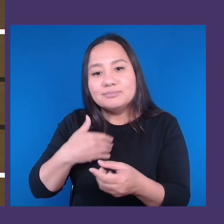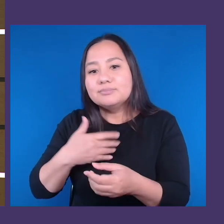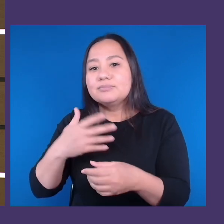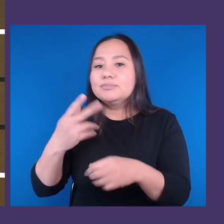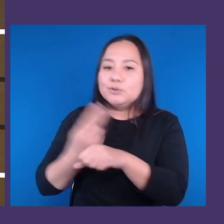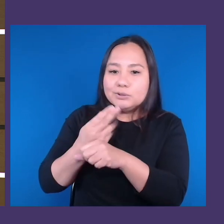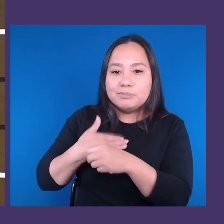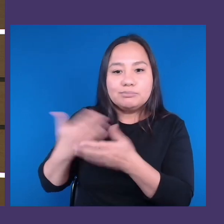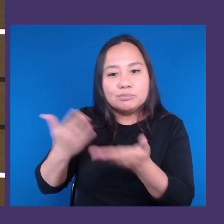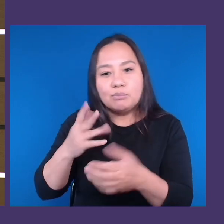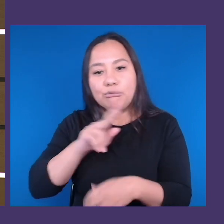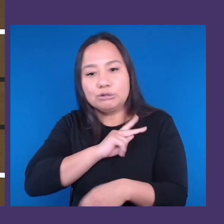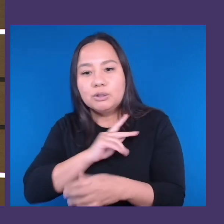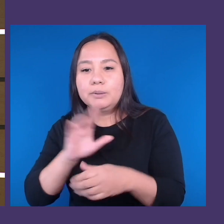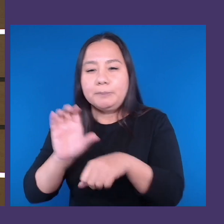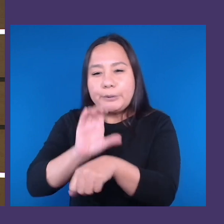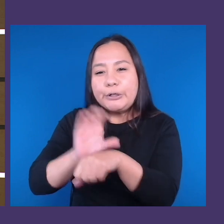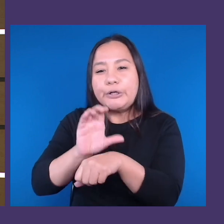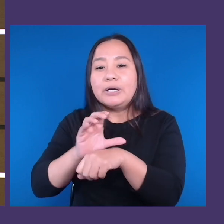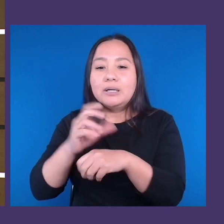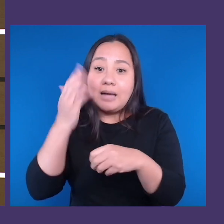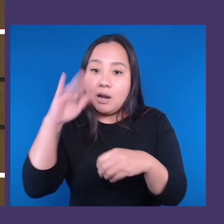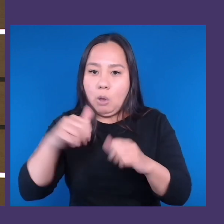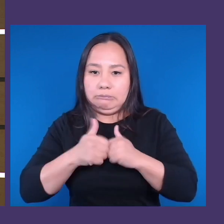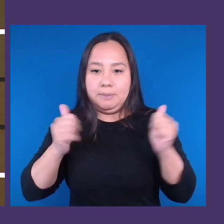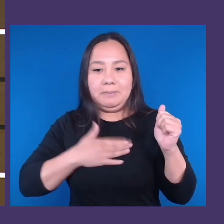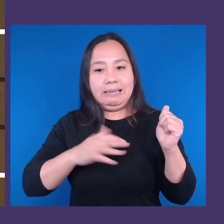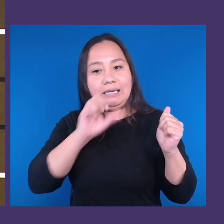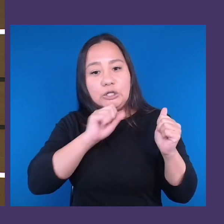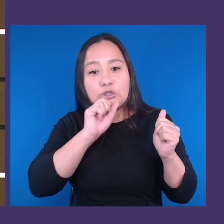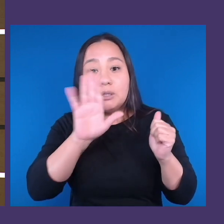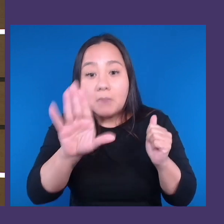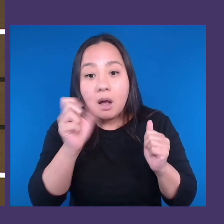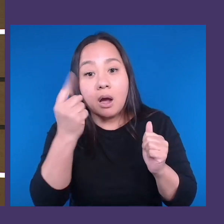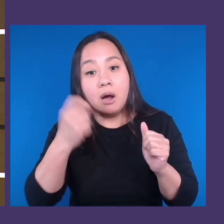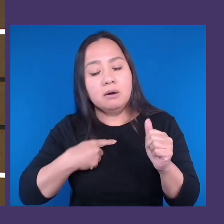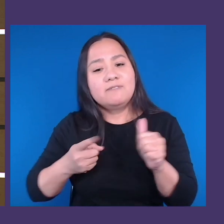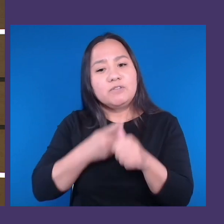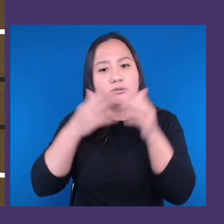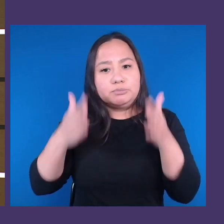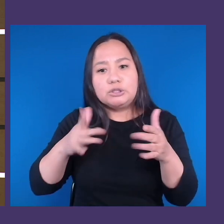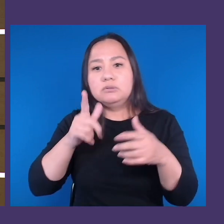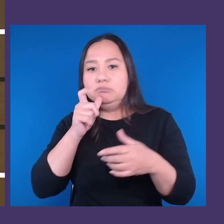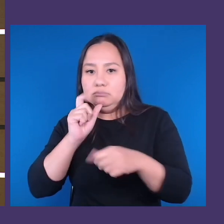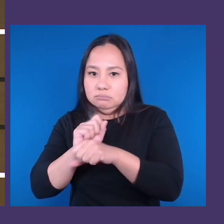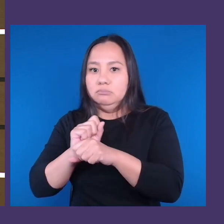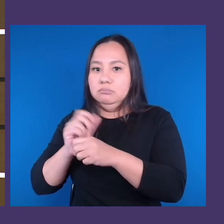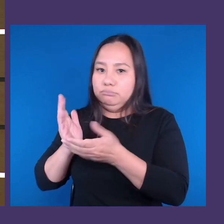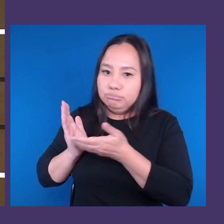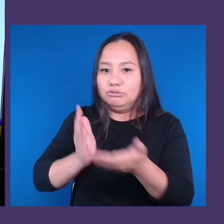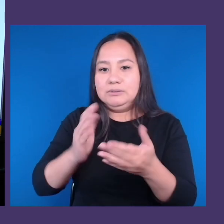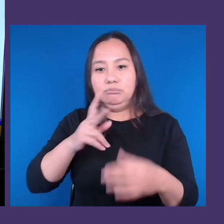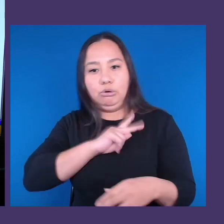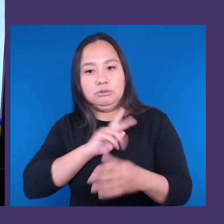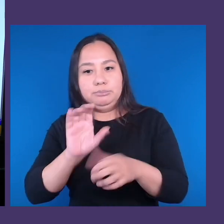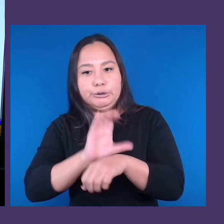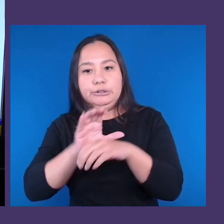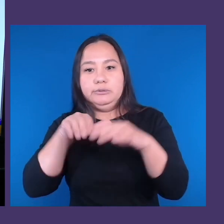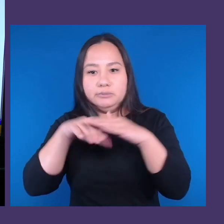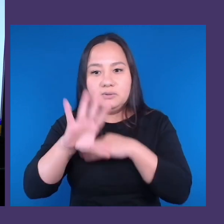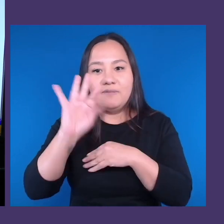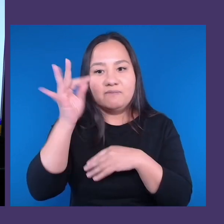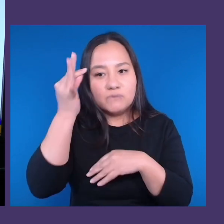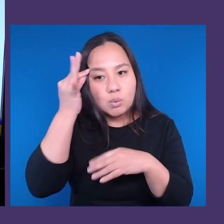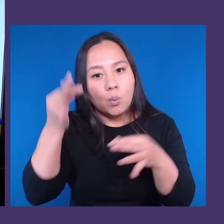I was the first person to carry a personal computer into the federal courthouse in Manhattan. This was in the fall of